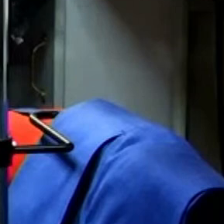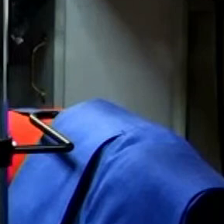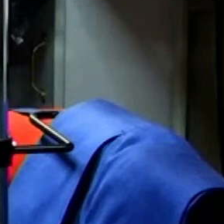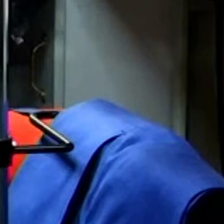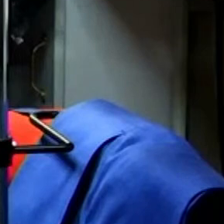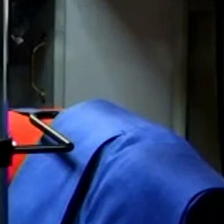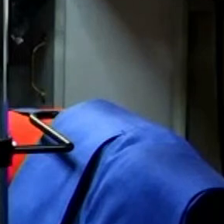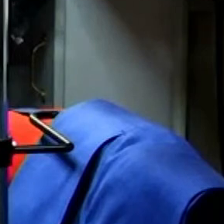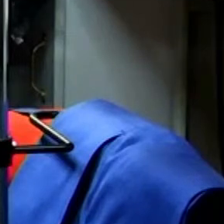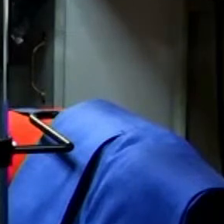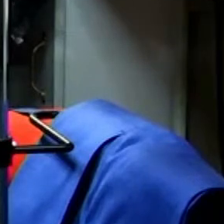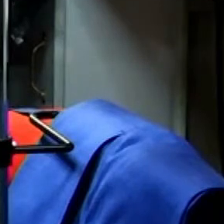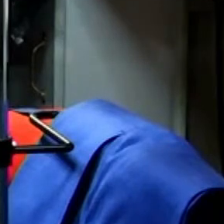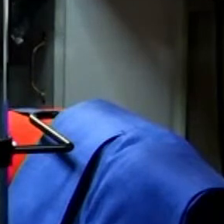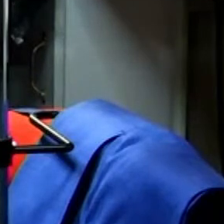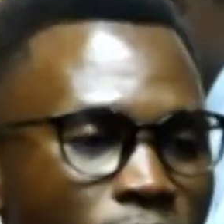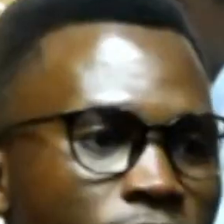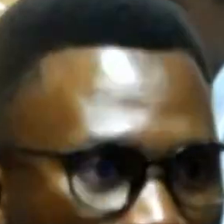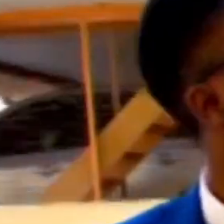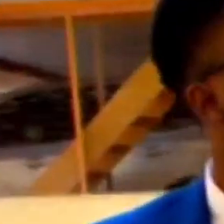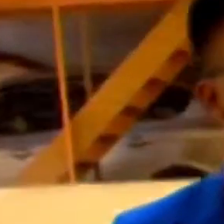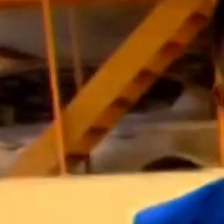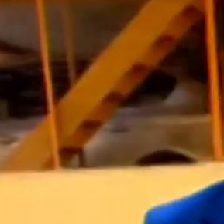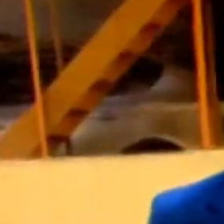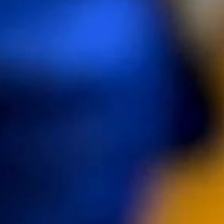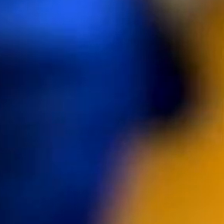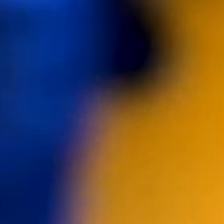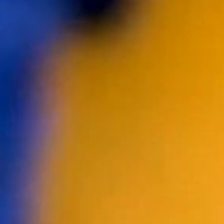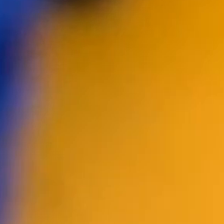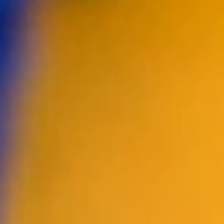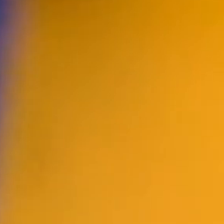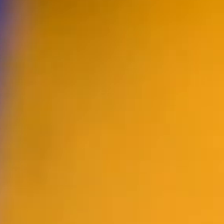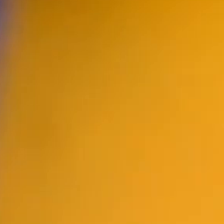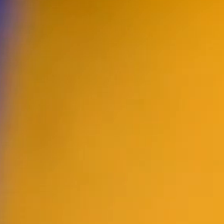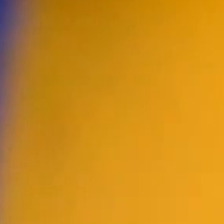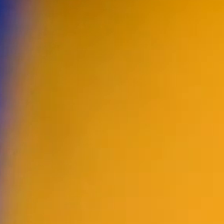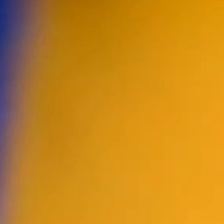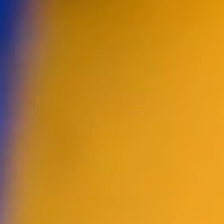with the spectrums of the suit in question.